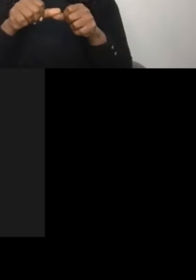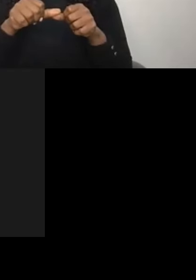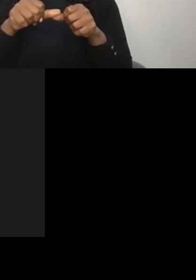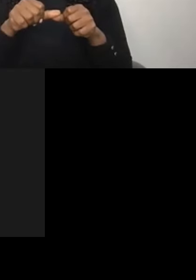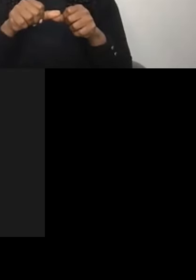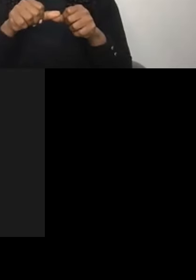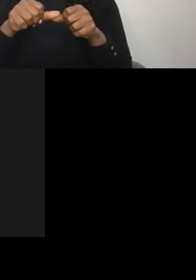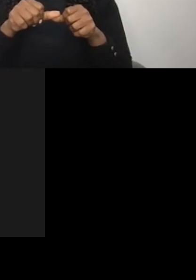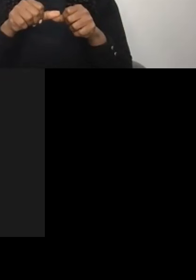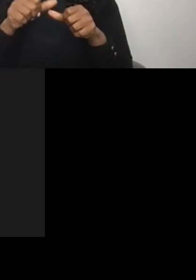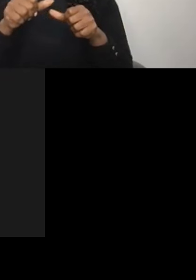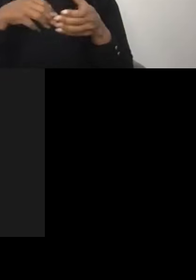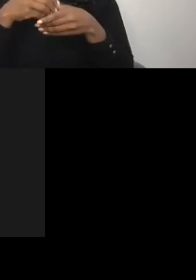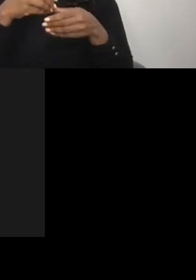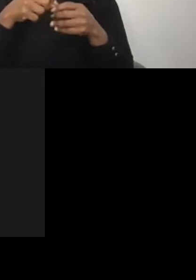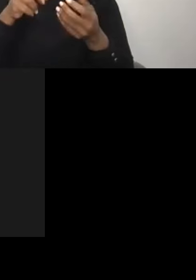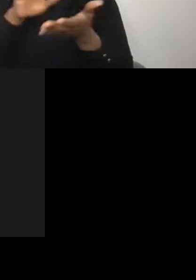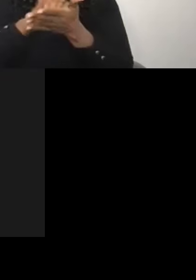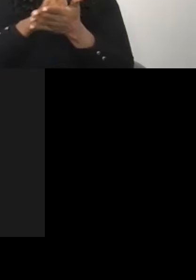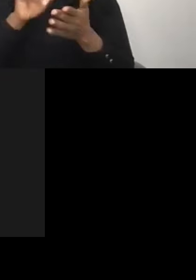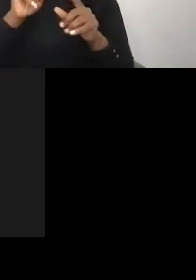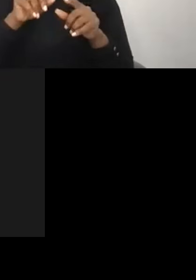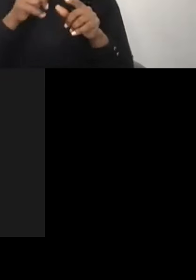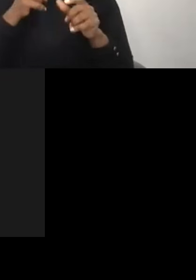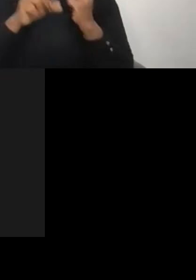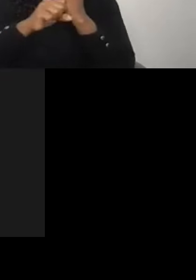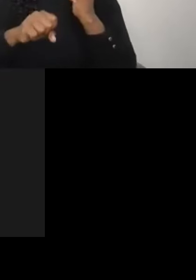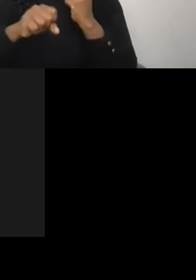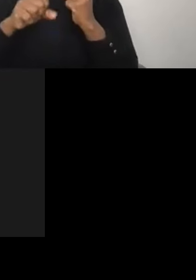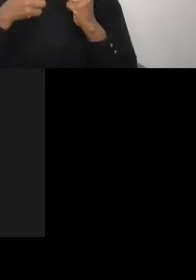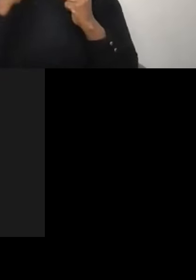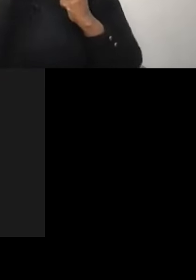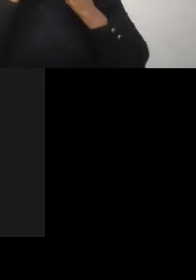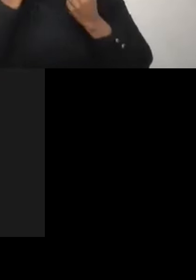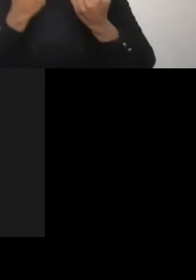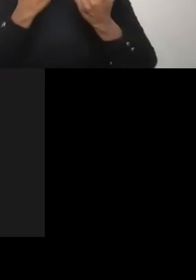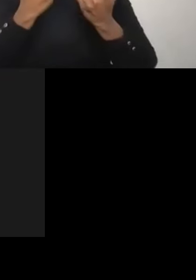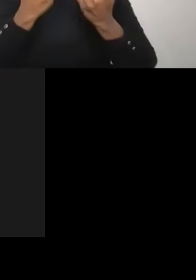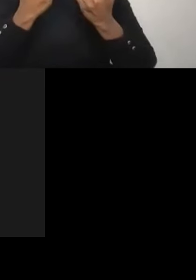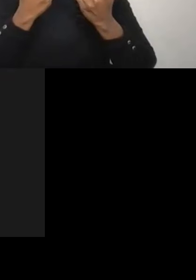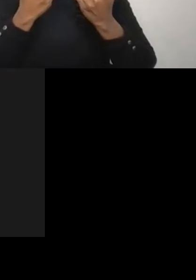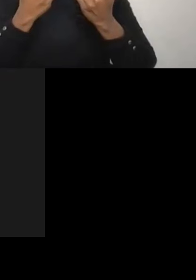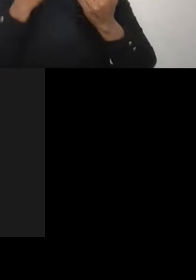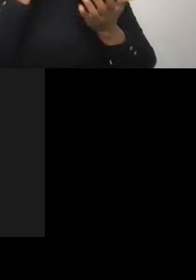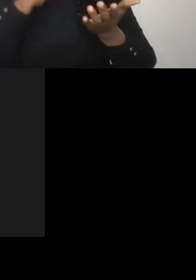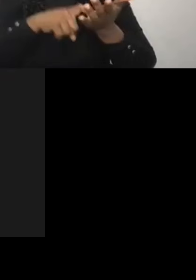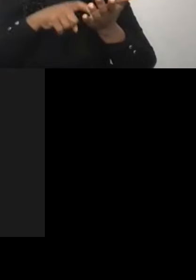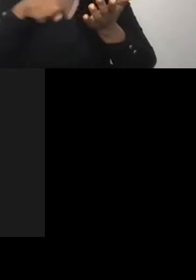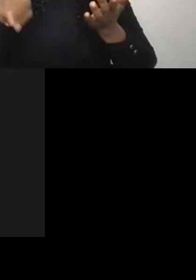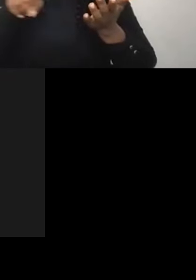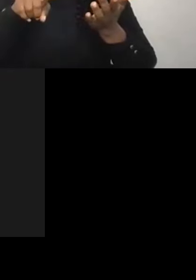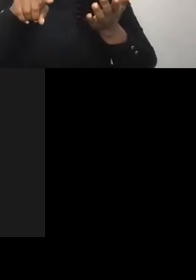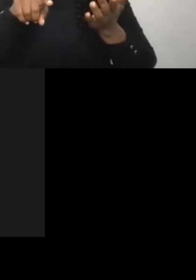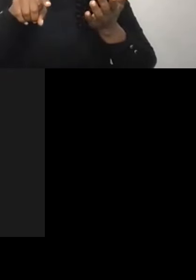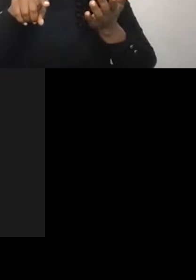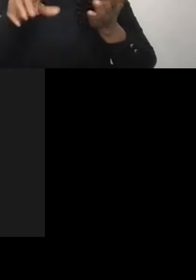interventions? That's great. I think the things that I would really think about right now is also recognizing that